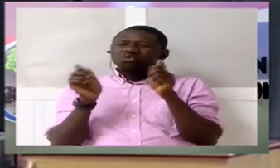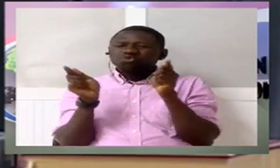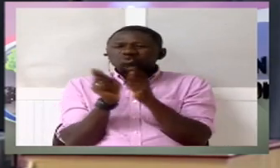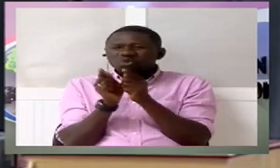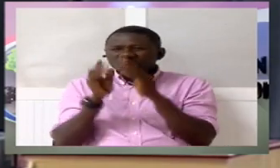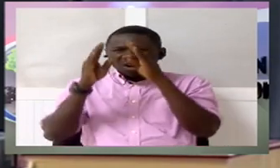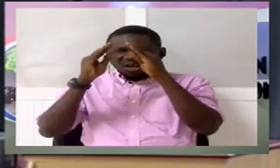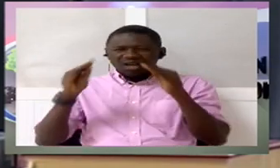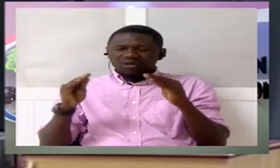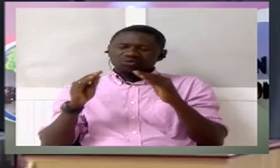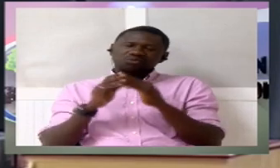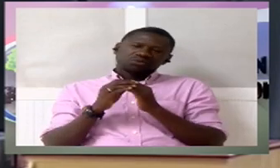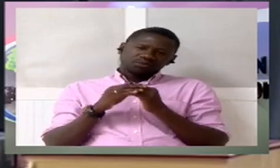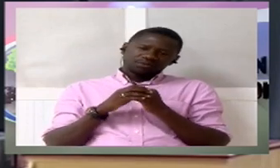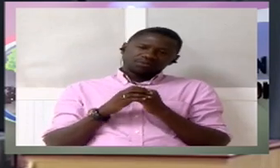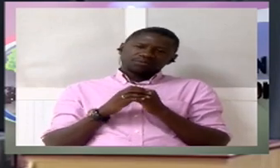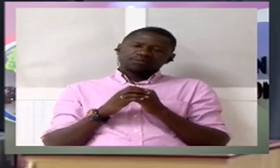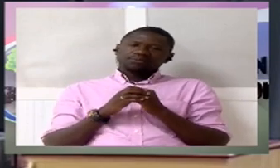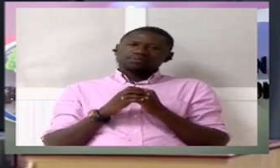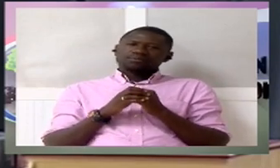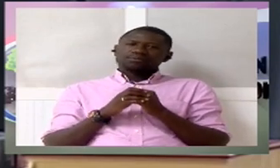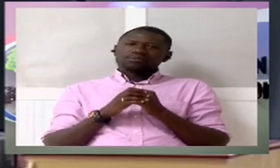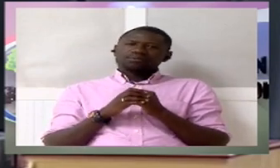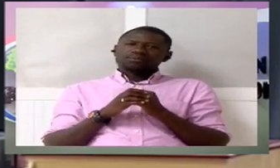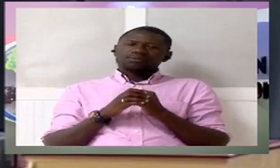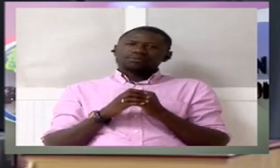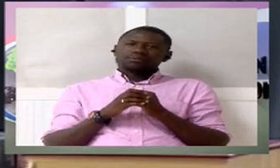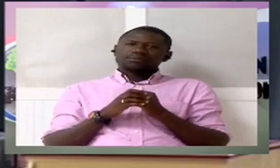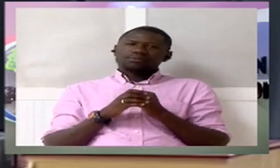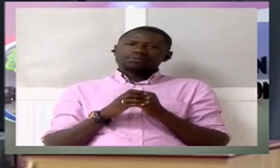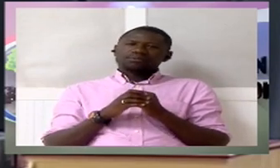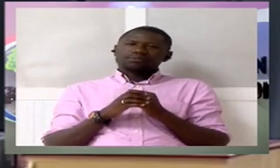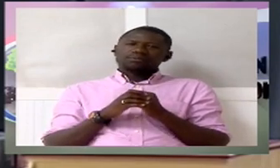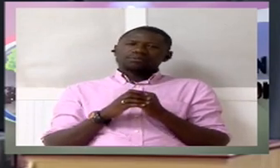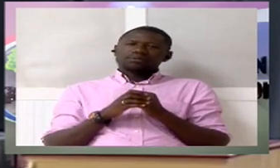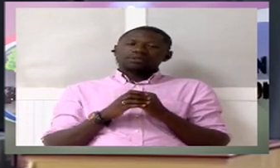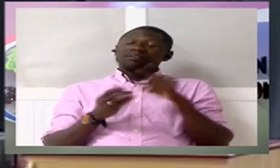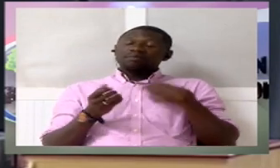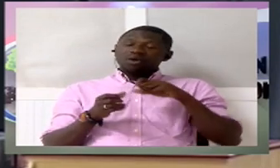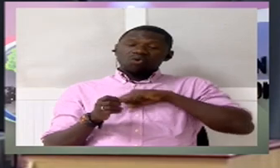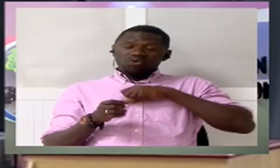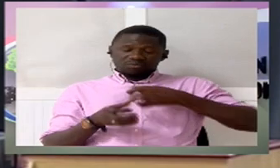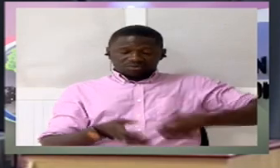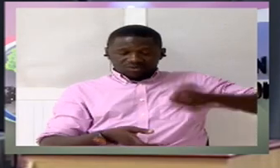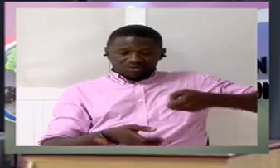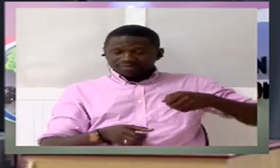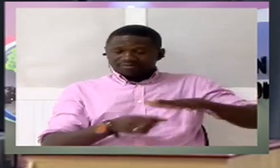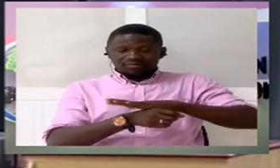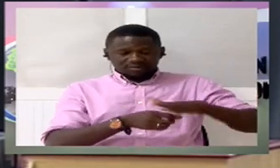in a small house, a room. Ngoli sol fango manko. Even my suitcases would not fit